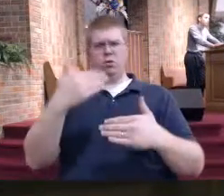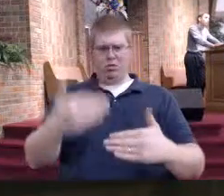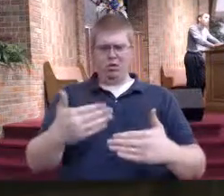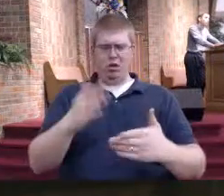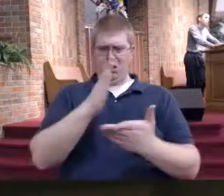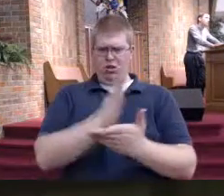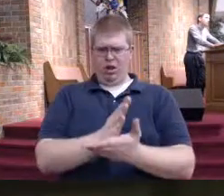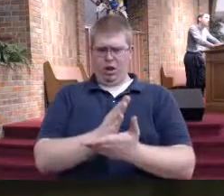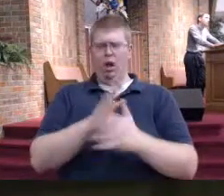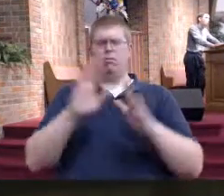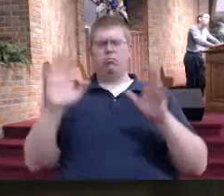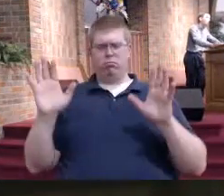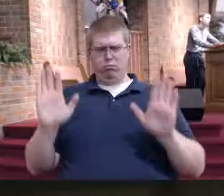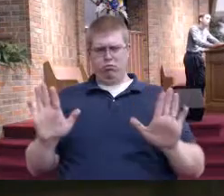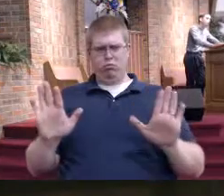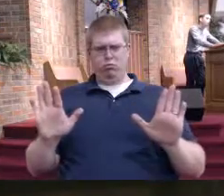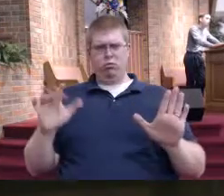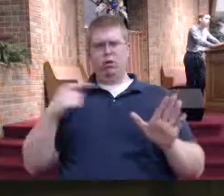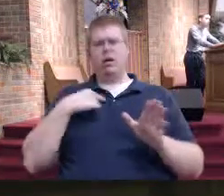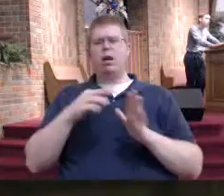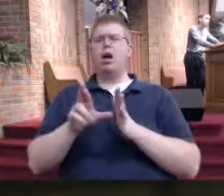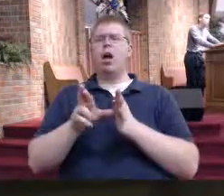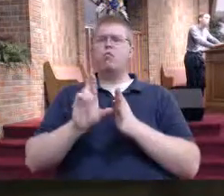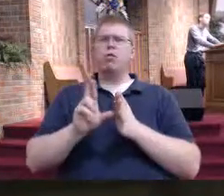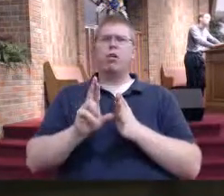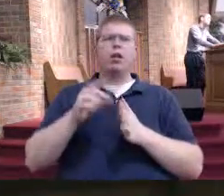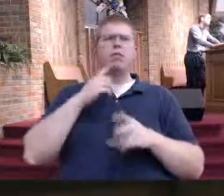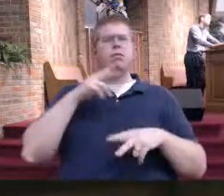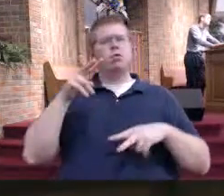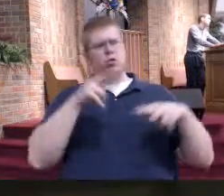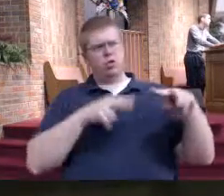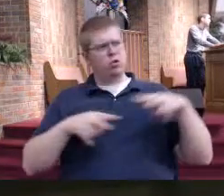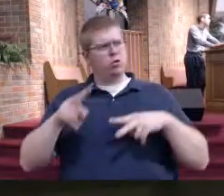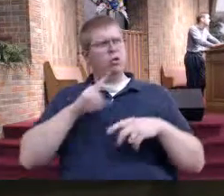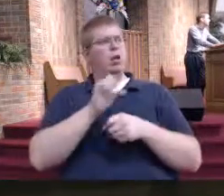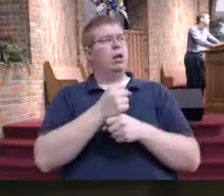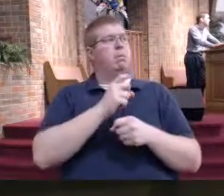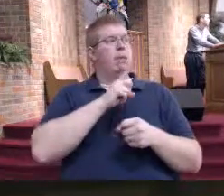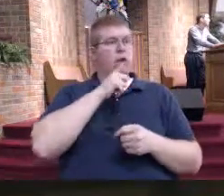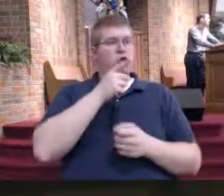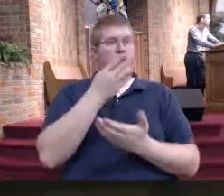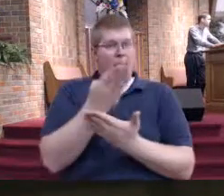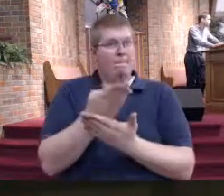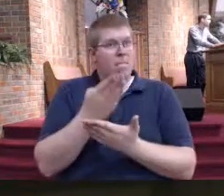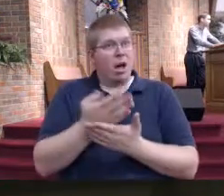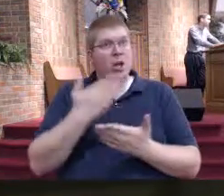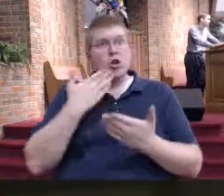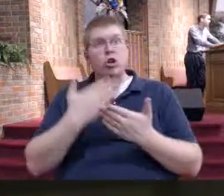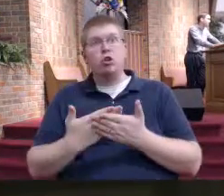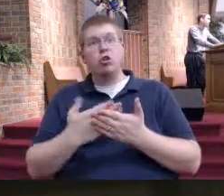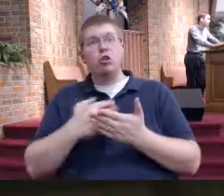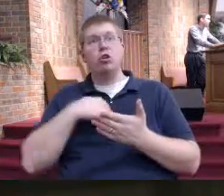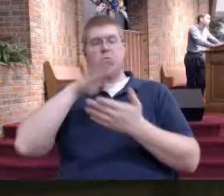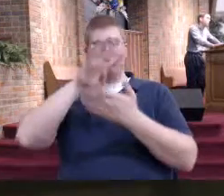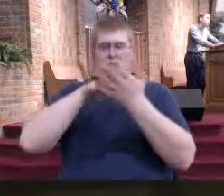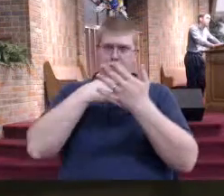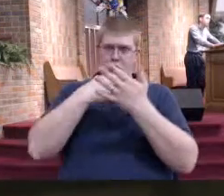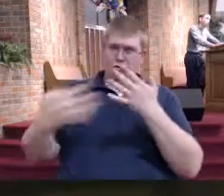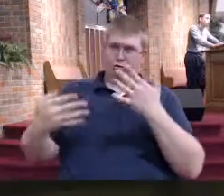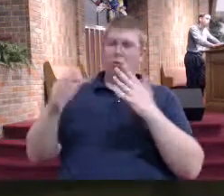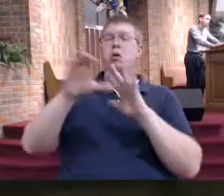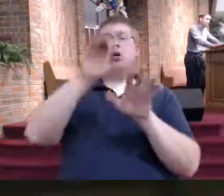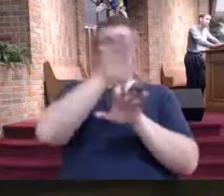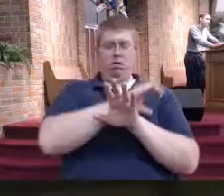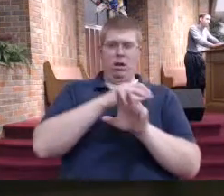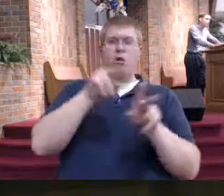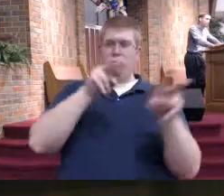know, we're gonna solve those problems. We're gonna stay within budget. We're gonna stay within schedule, and we're gonna meet that goal.